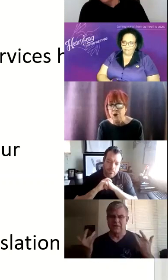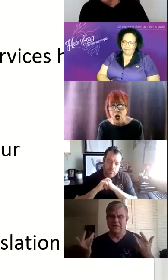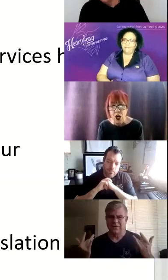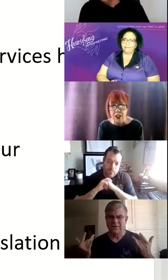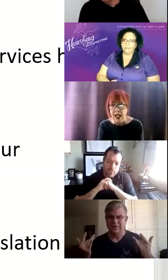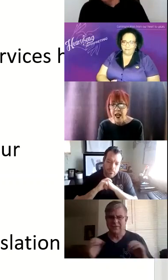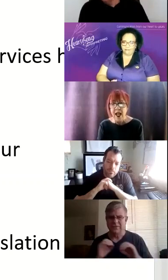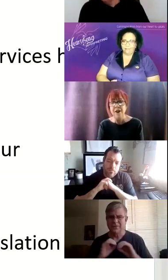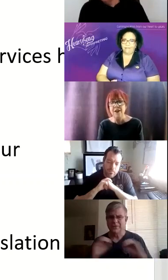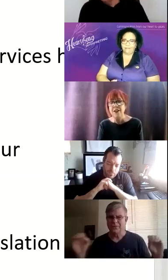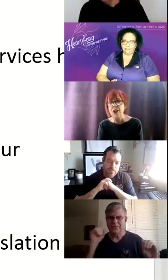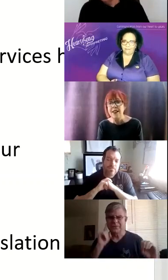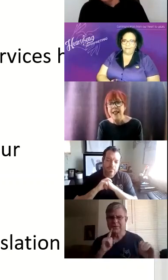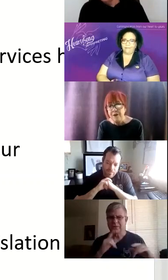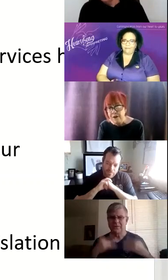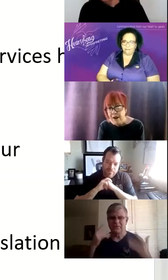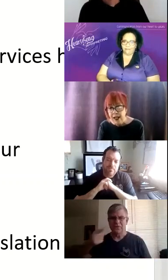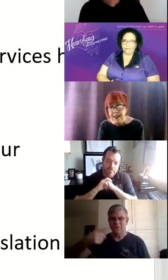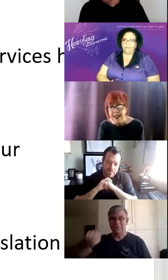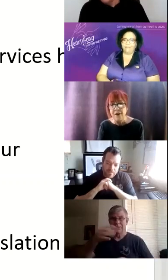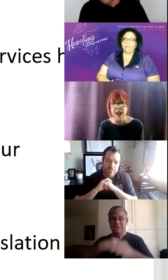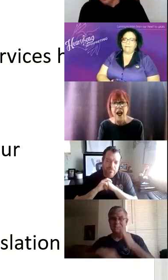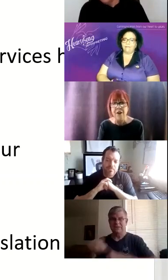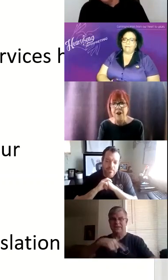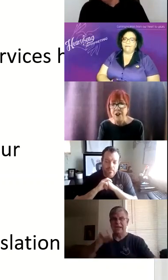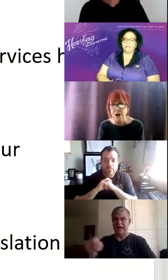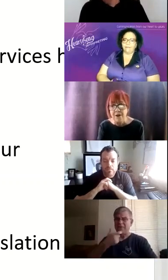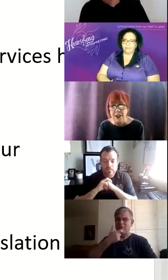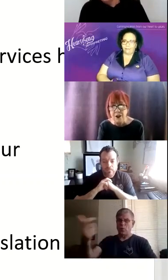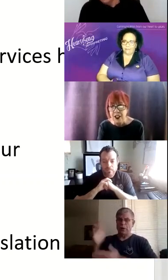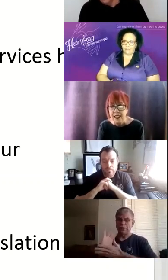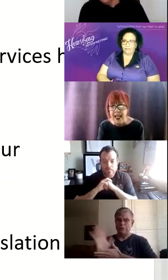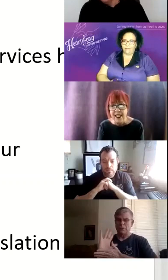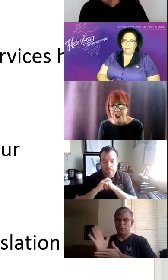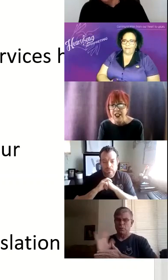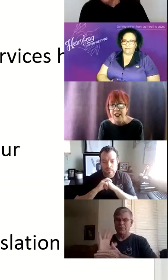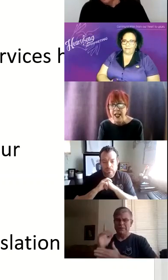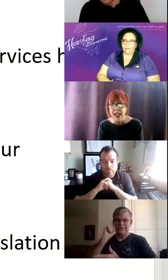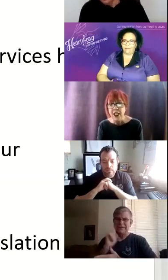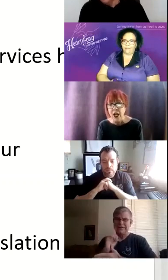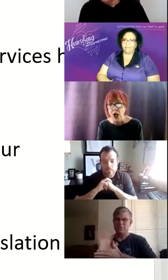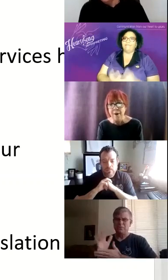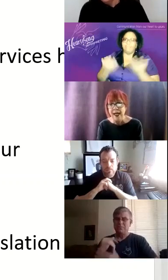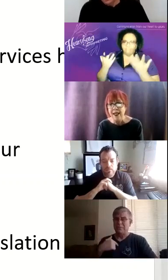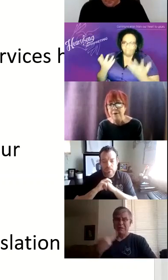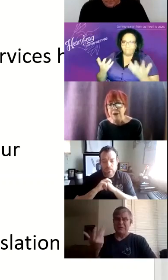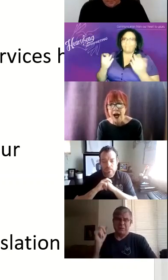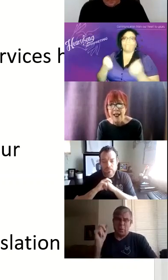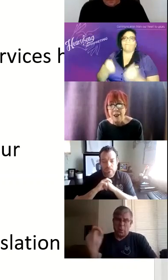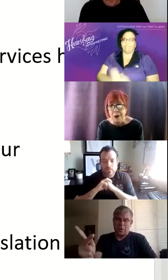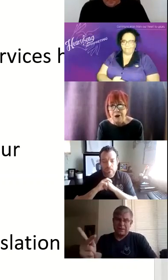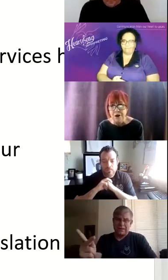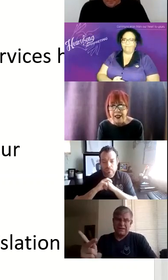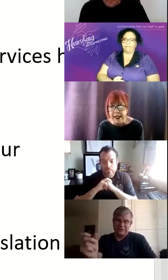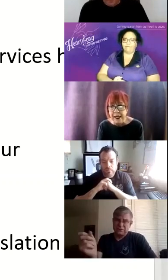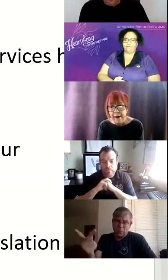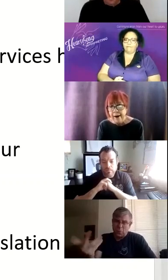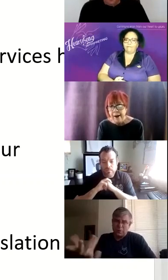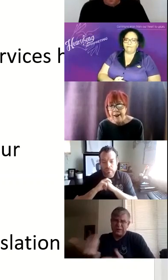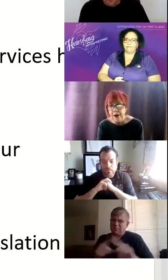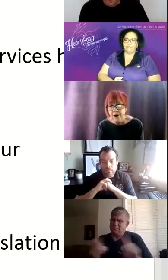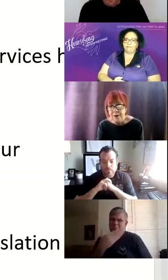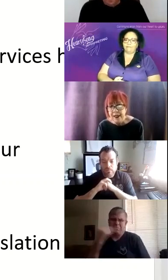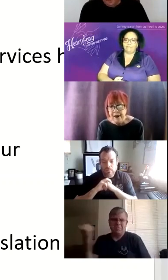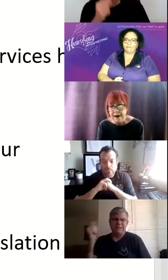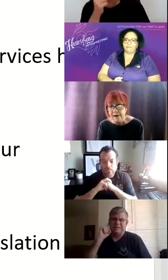things worse. There's no deaf events out there. There's no deaf socialization. You know, I mean, I tell them to watch a movie,